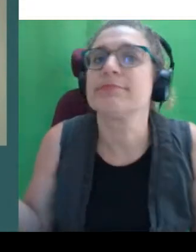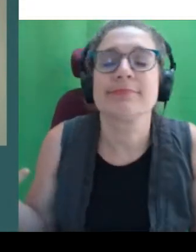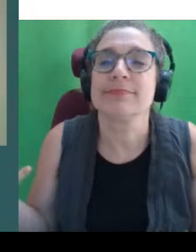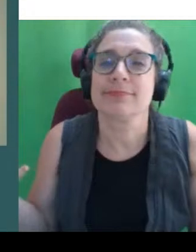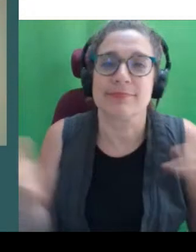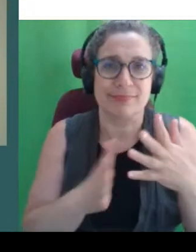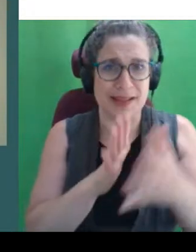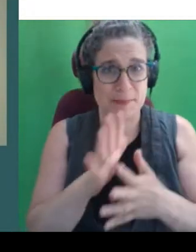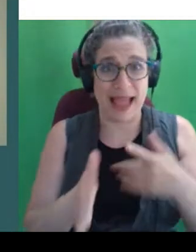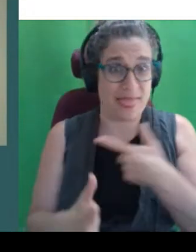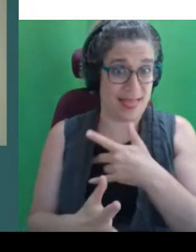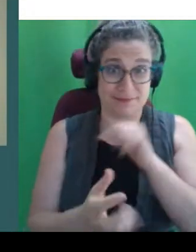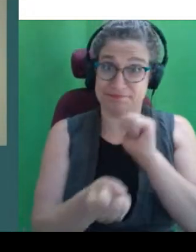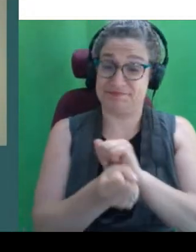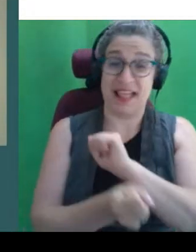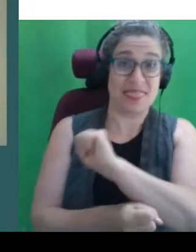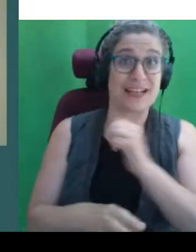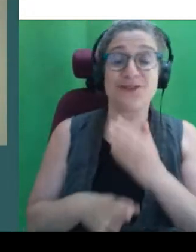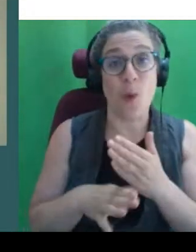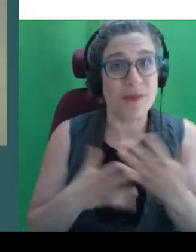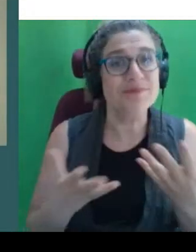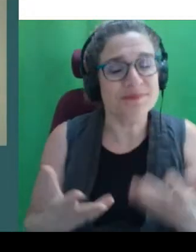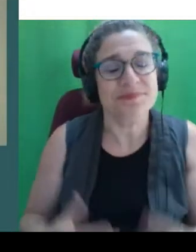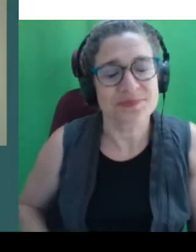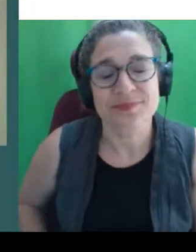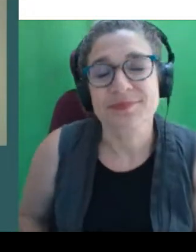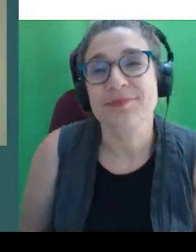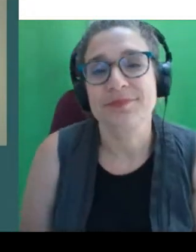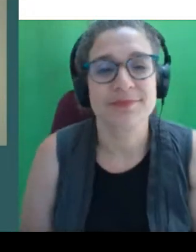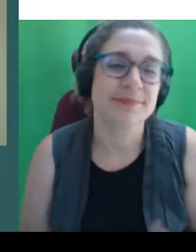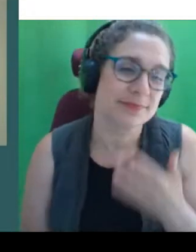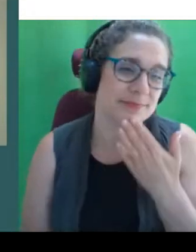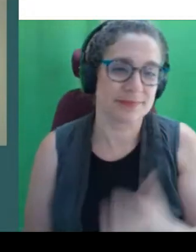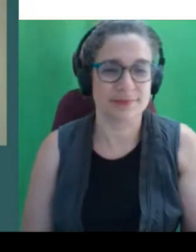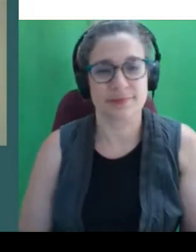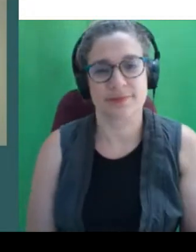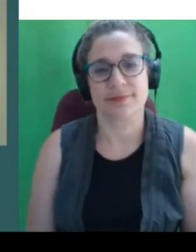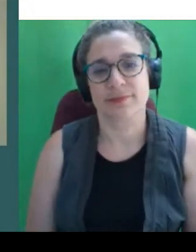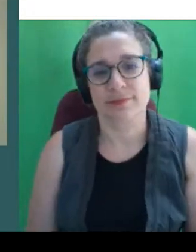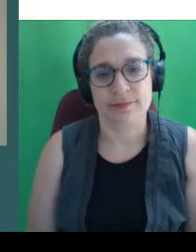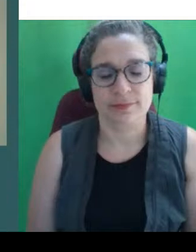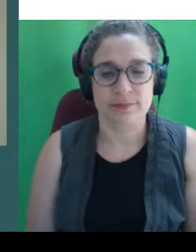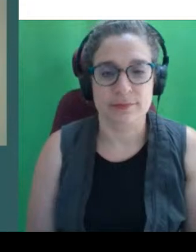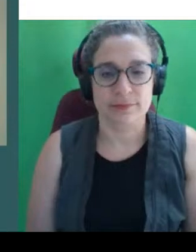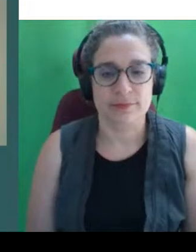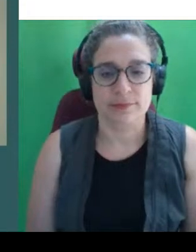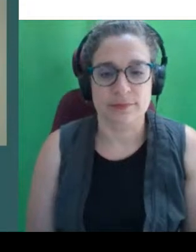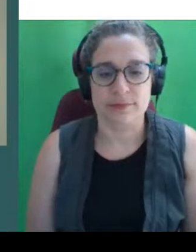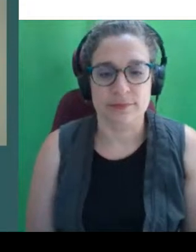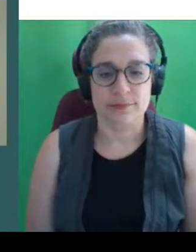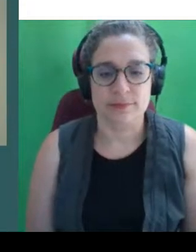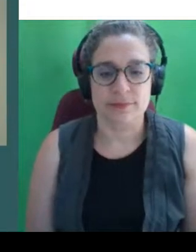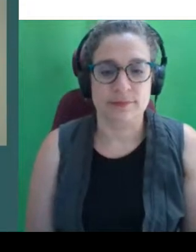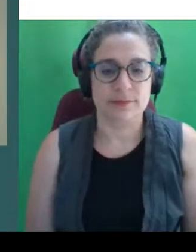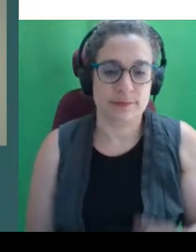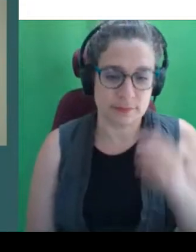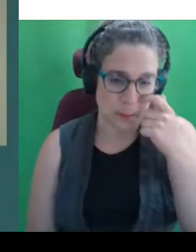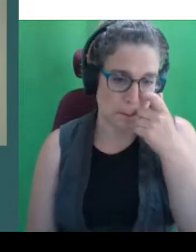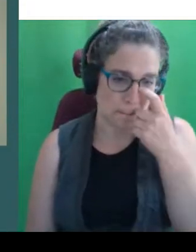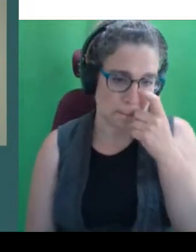they're expected to do. Thank you. So this is kind of continuing on with that kind of